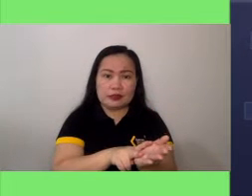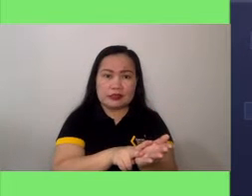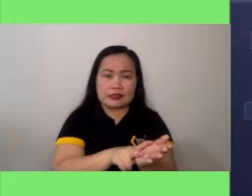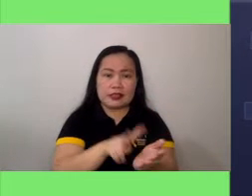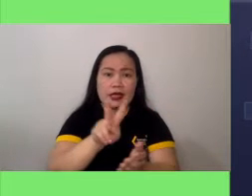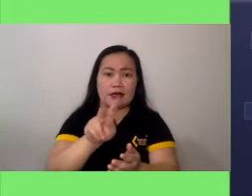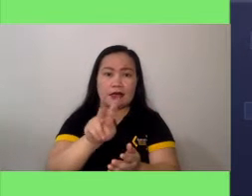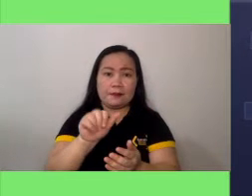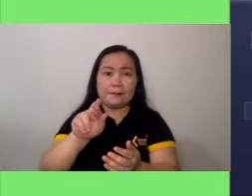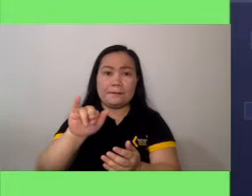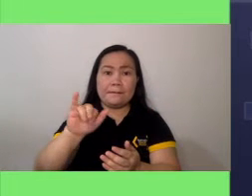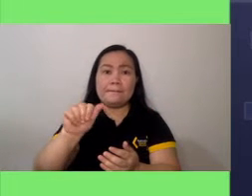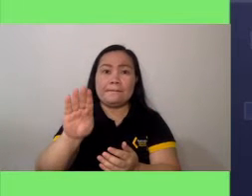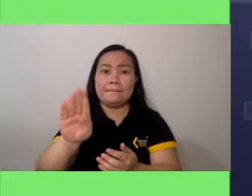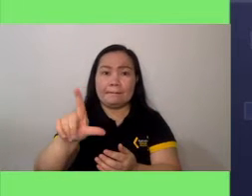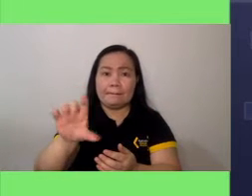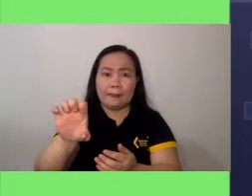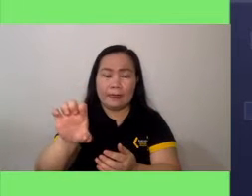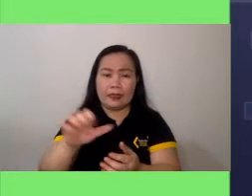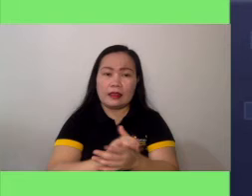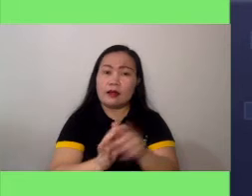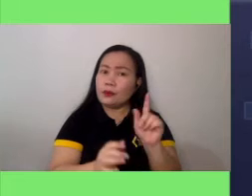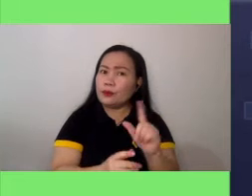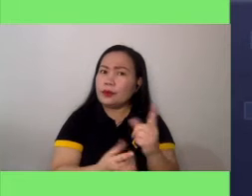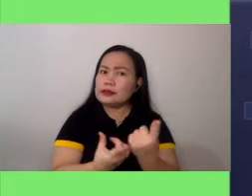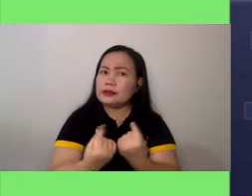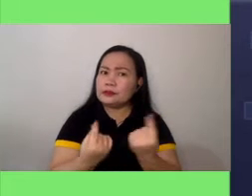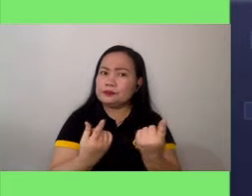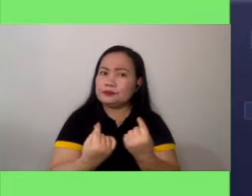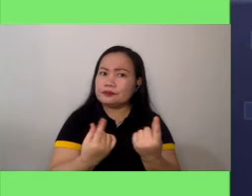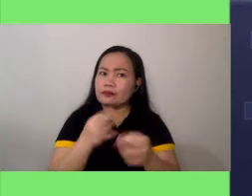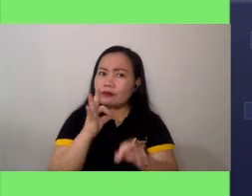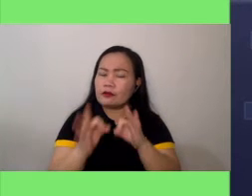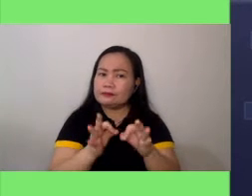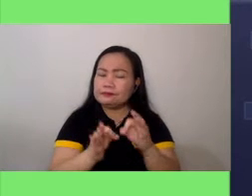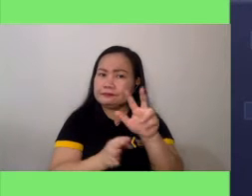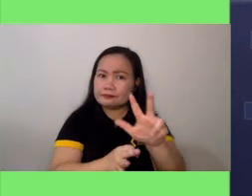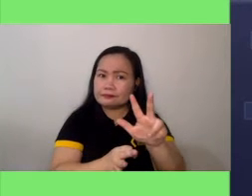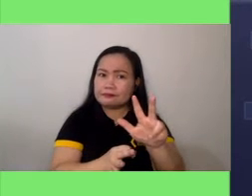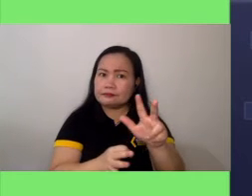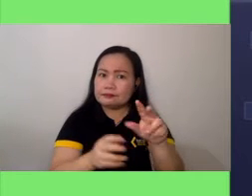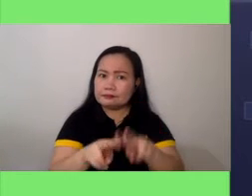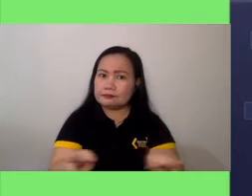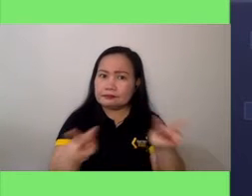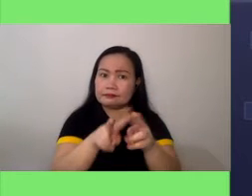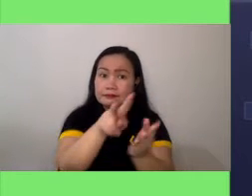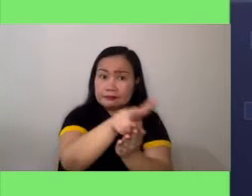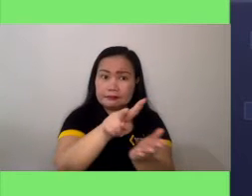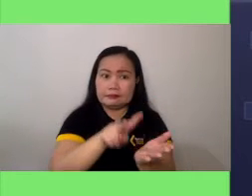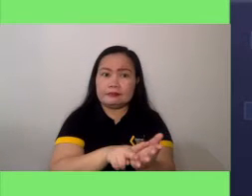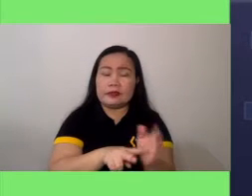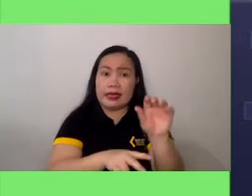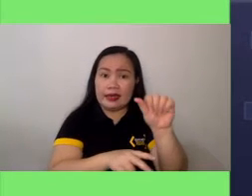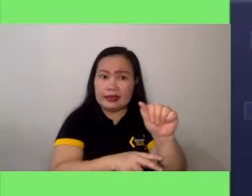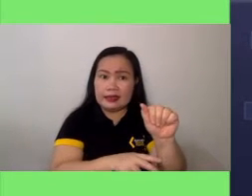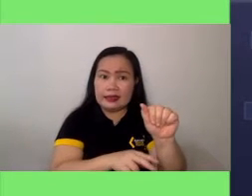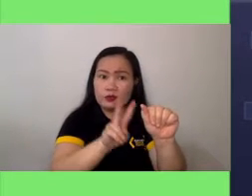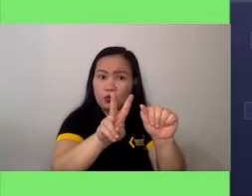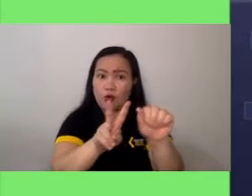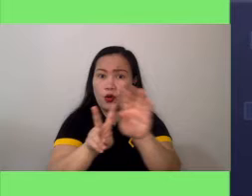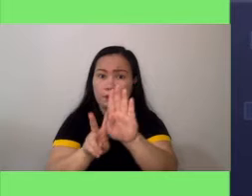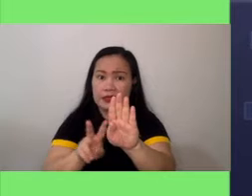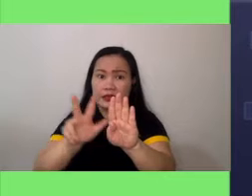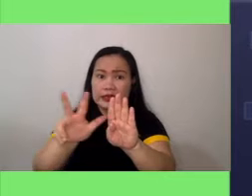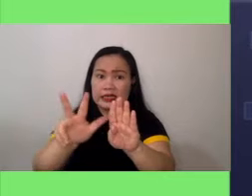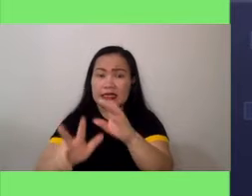variables? Okay? So, ano po ang gagawin natin kapag tatlo yung binigay na value ng variable? So, kagaya nito,